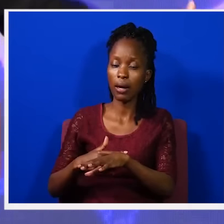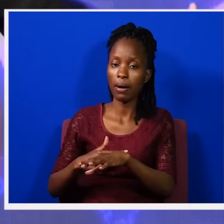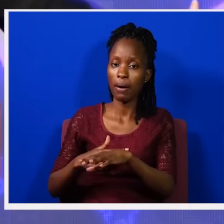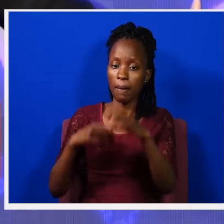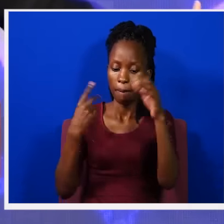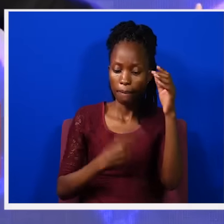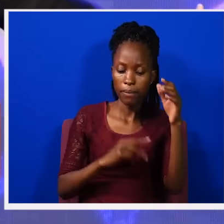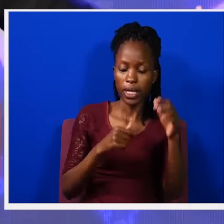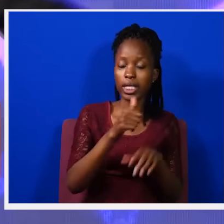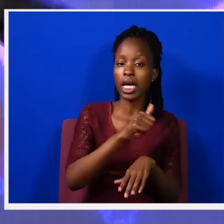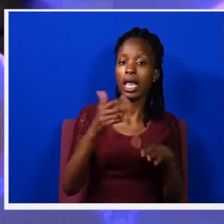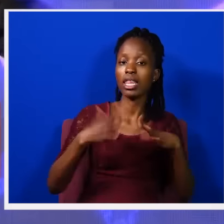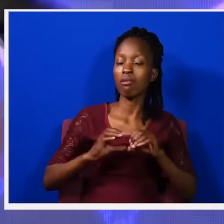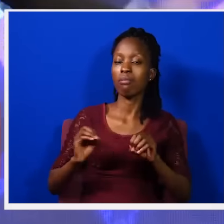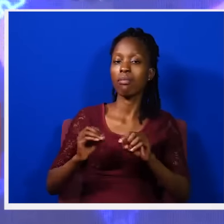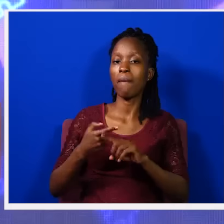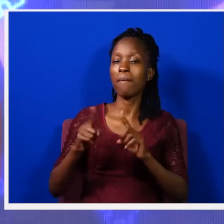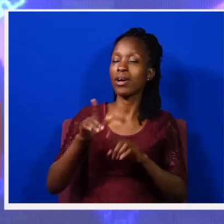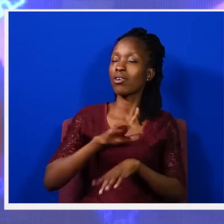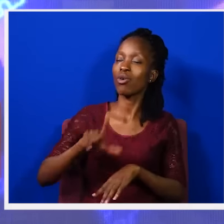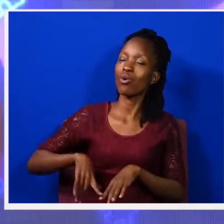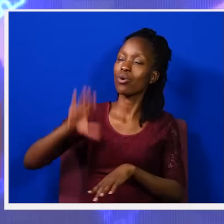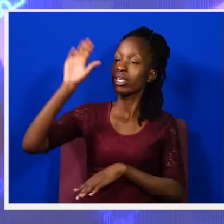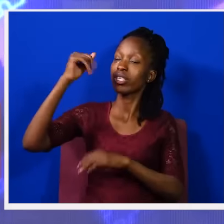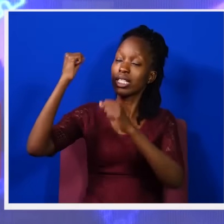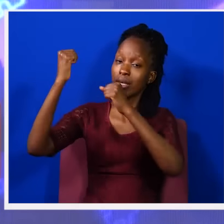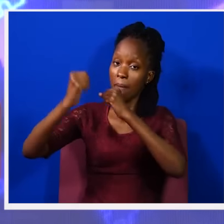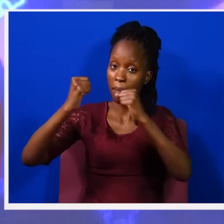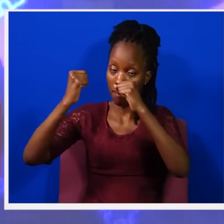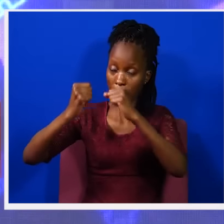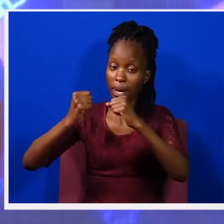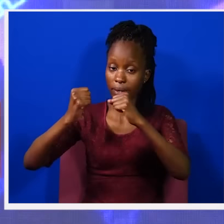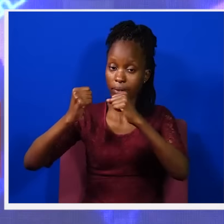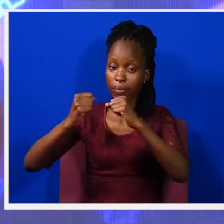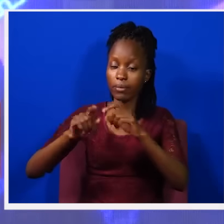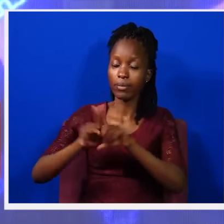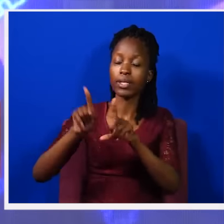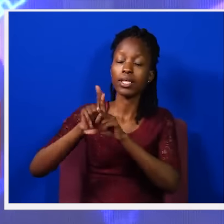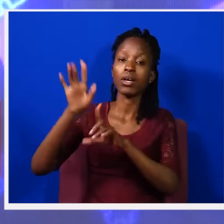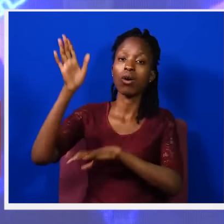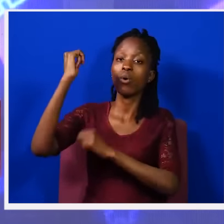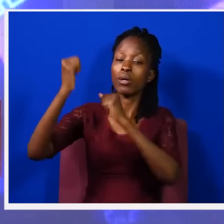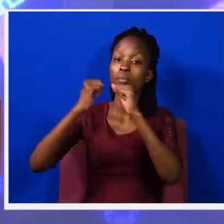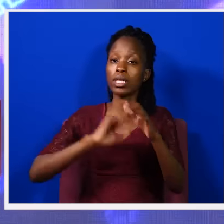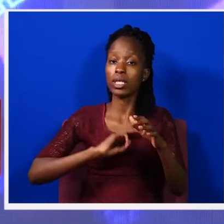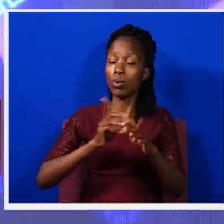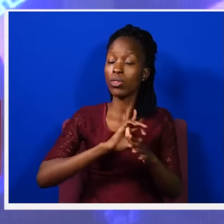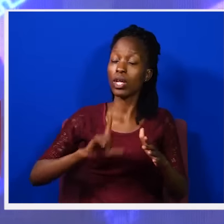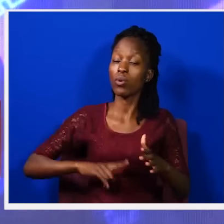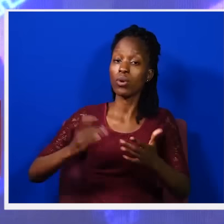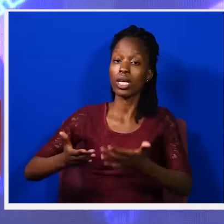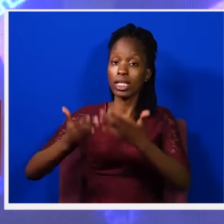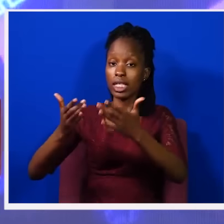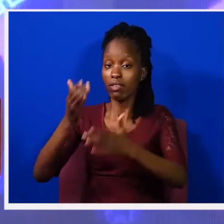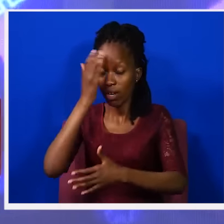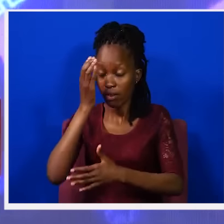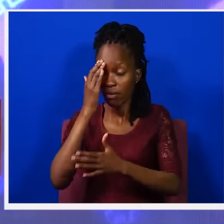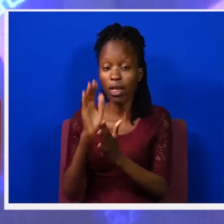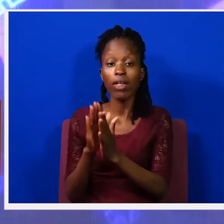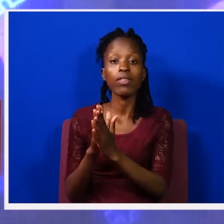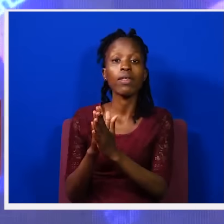community and the people? No. Our God is sovereign, and in his sovereign will, he has given the Israelites the book,